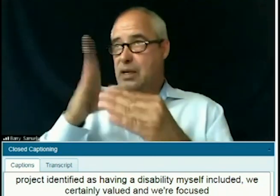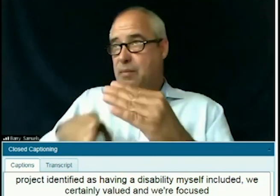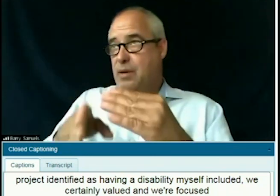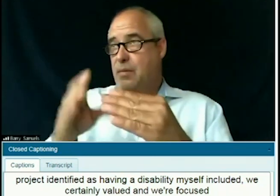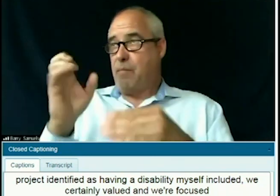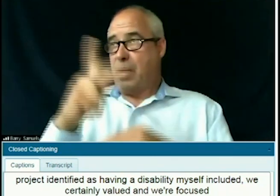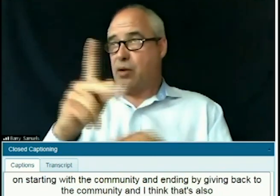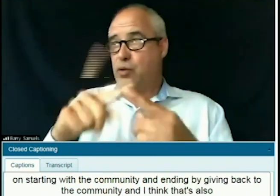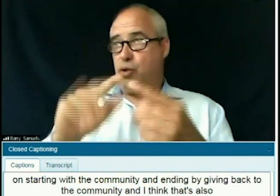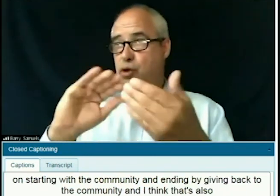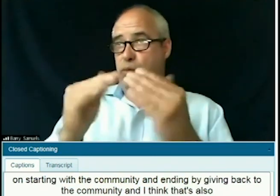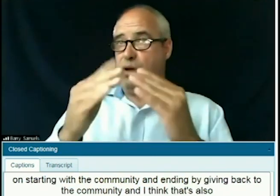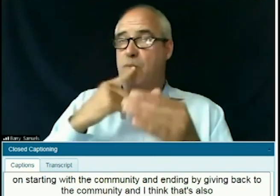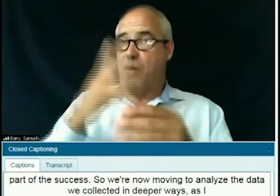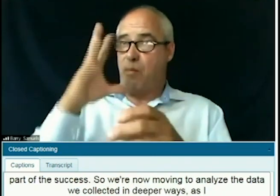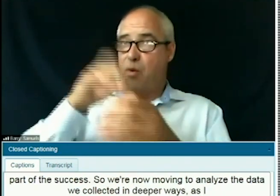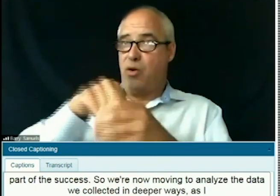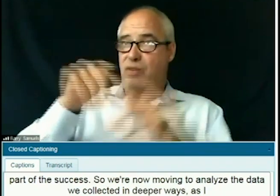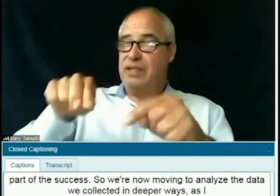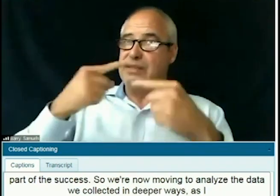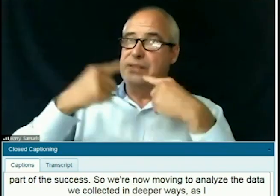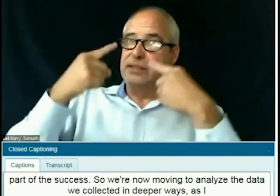And I think that's also part of the success.